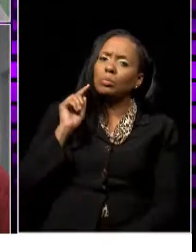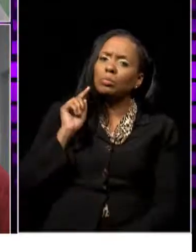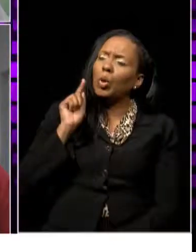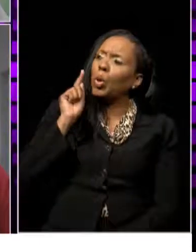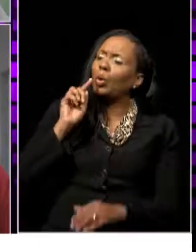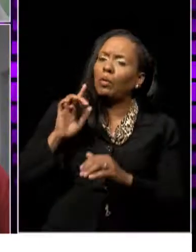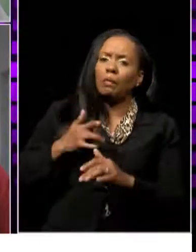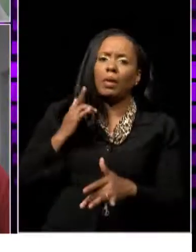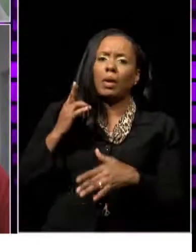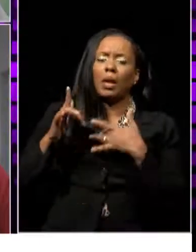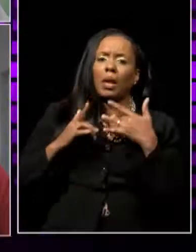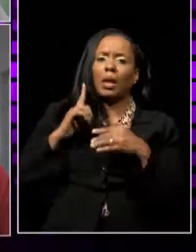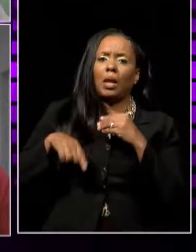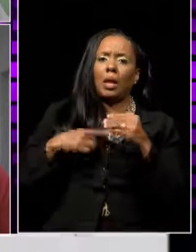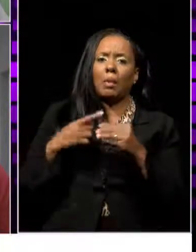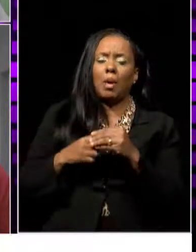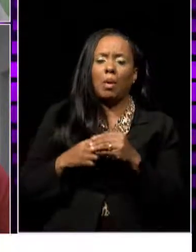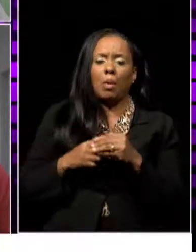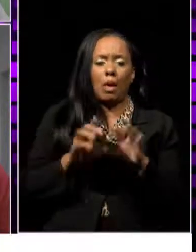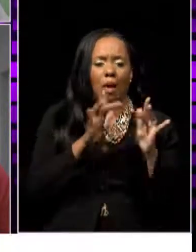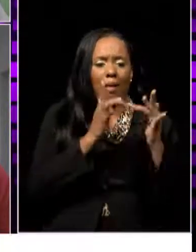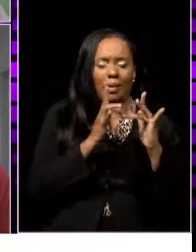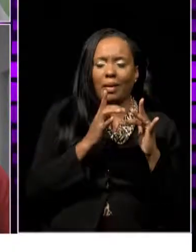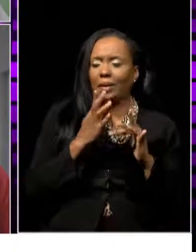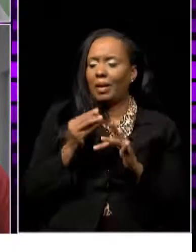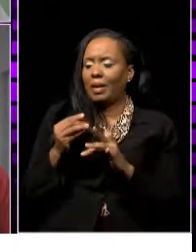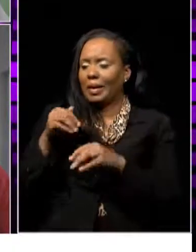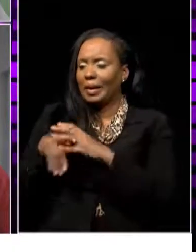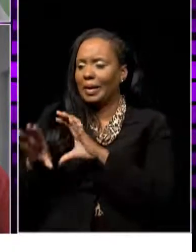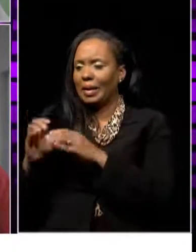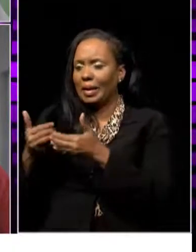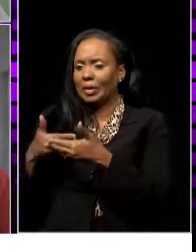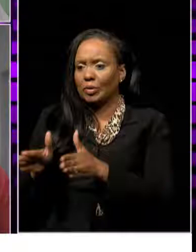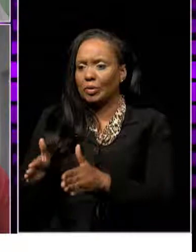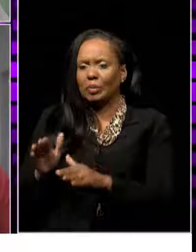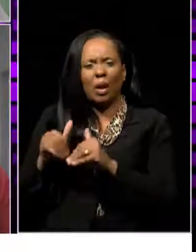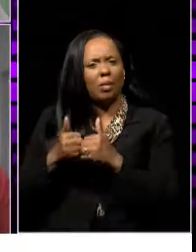than all face-to-face or all online?